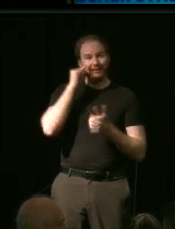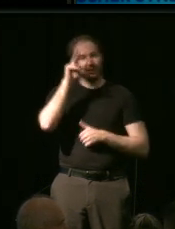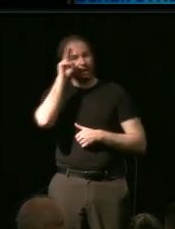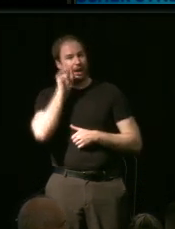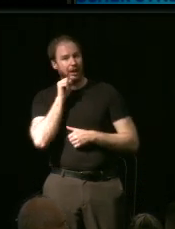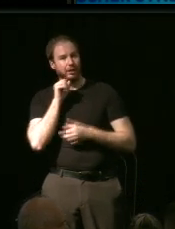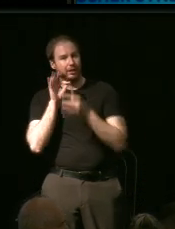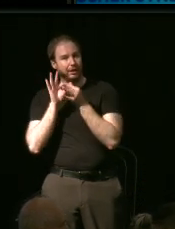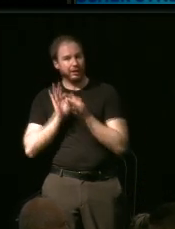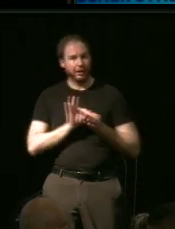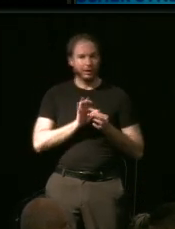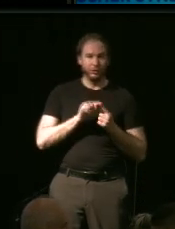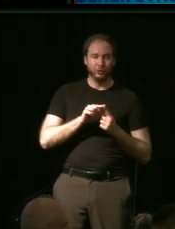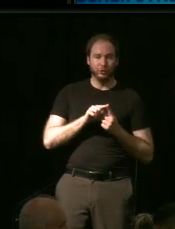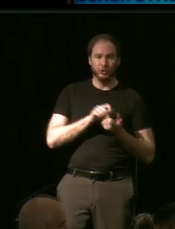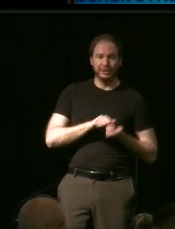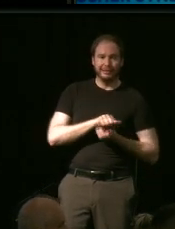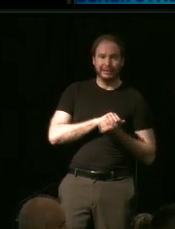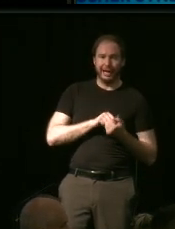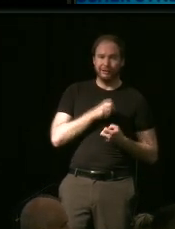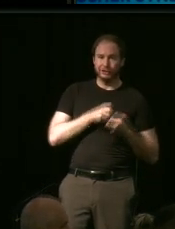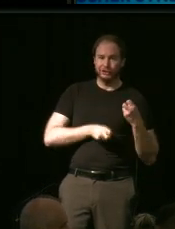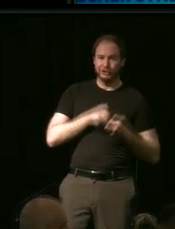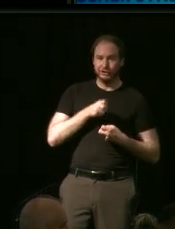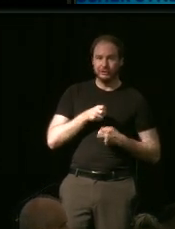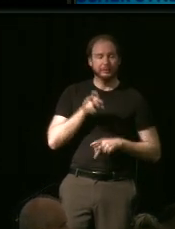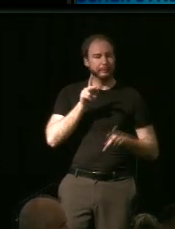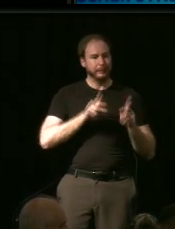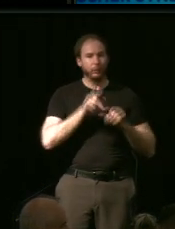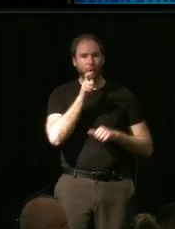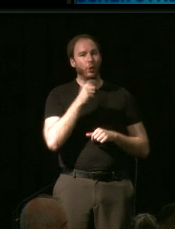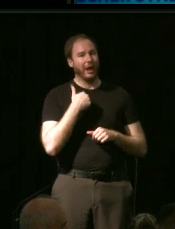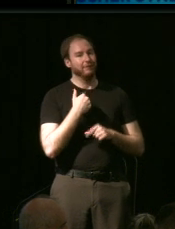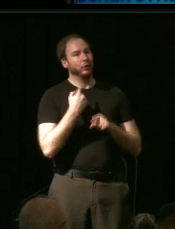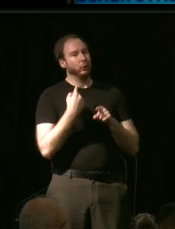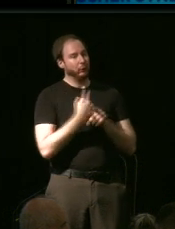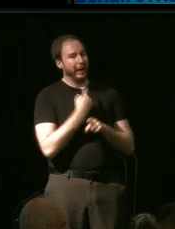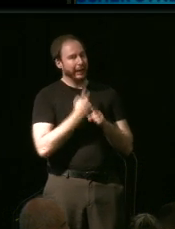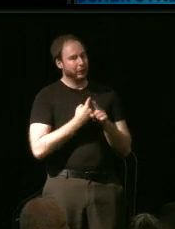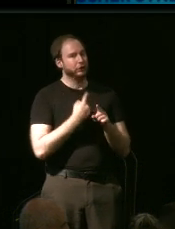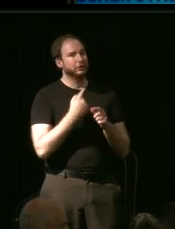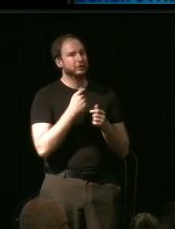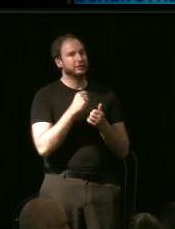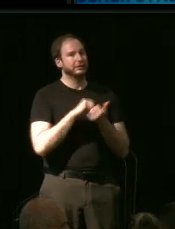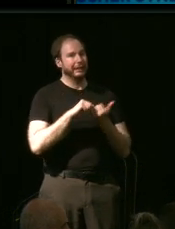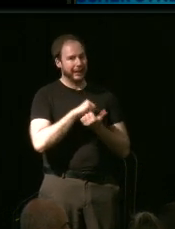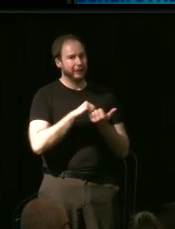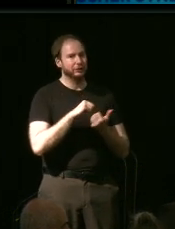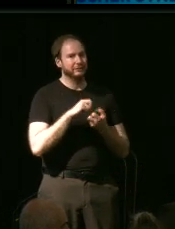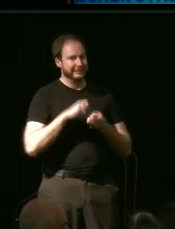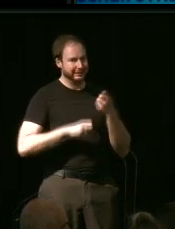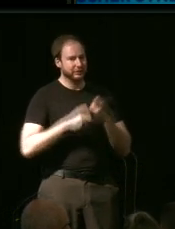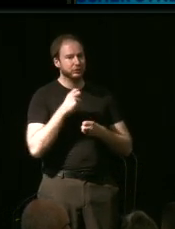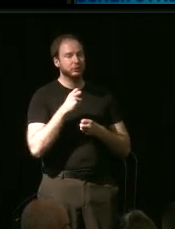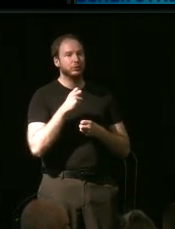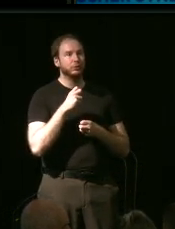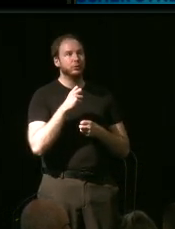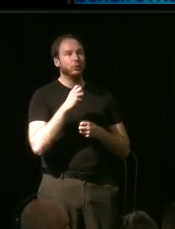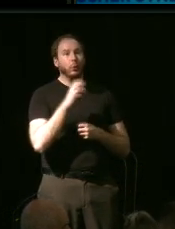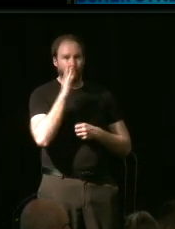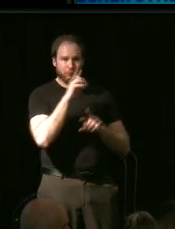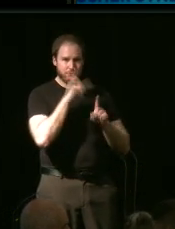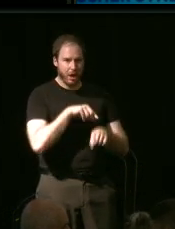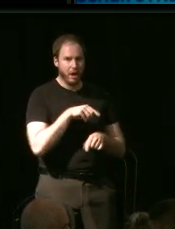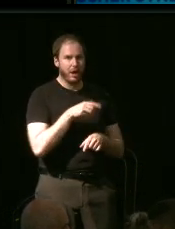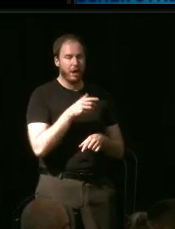syndrome have digestive issues? People with digestive issues, I did it again, are the people who are going to respond,